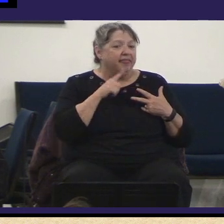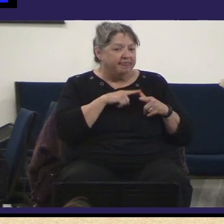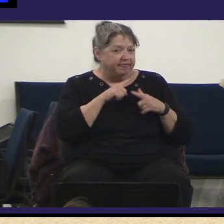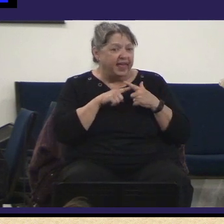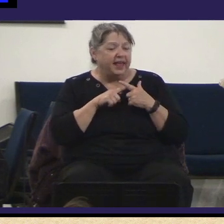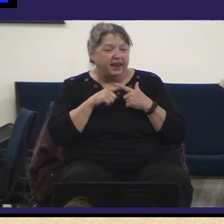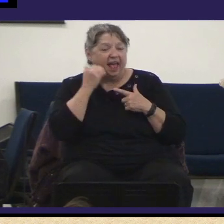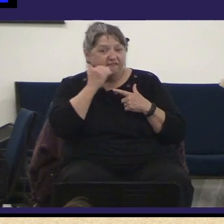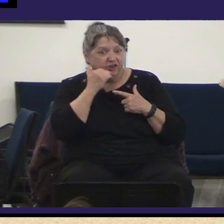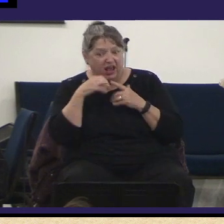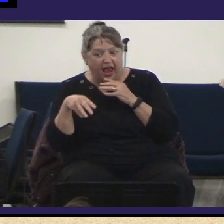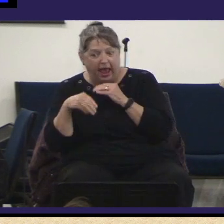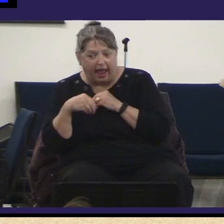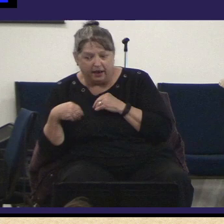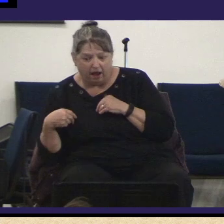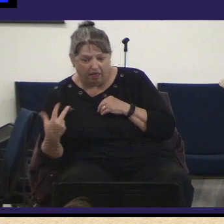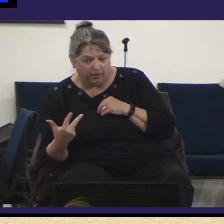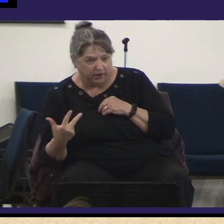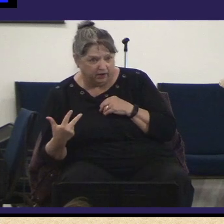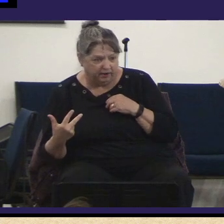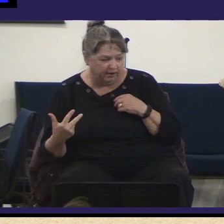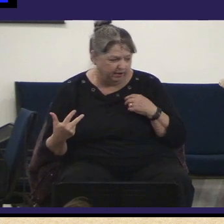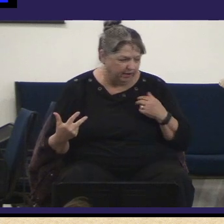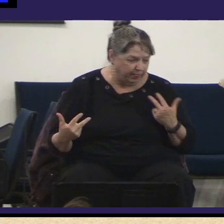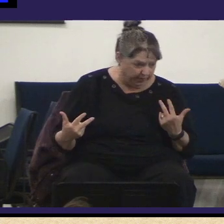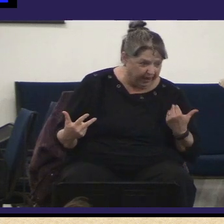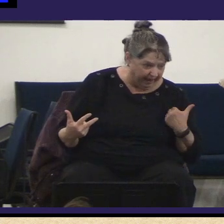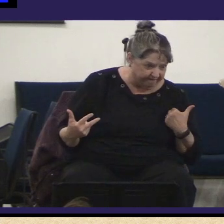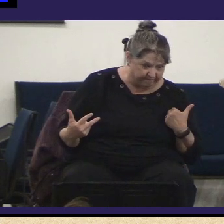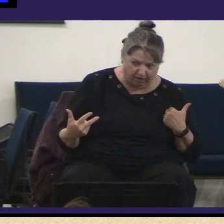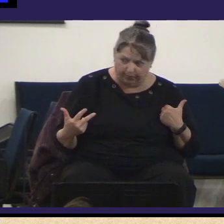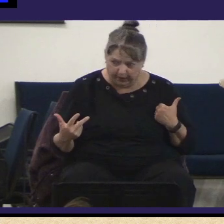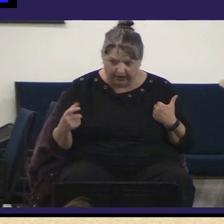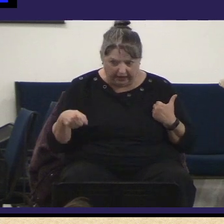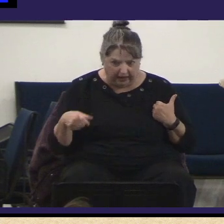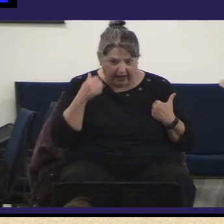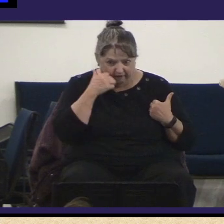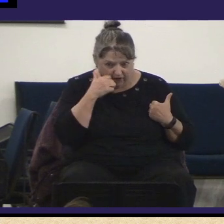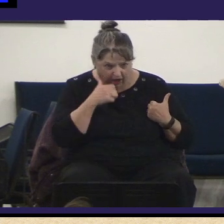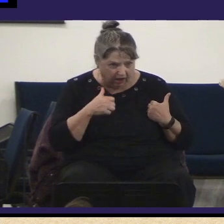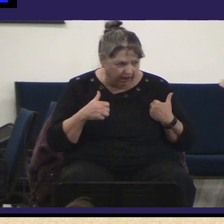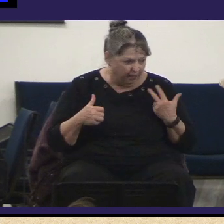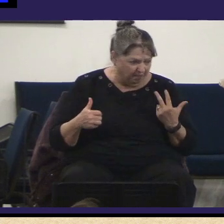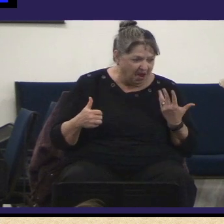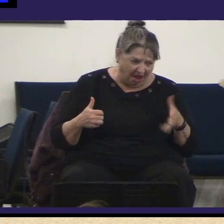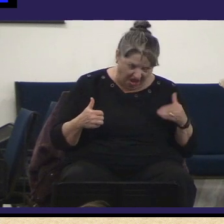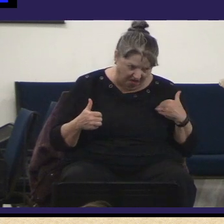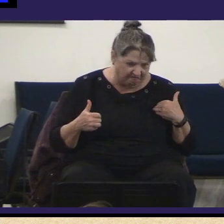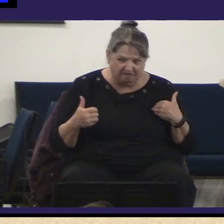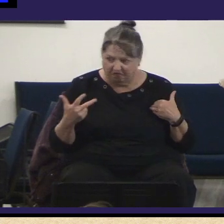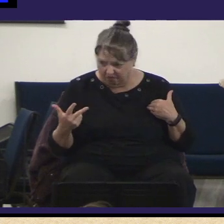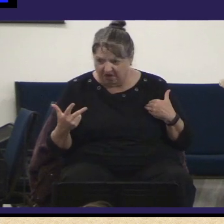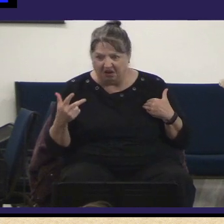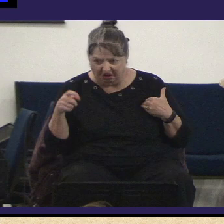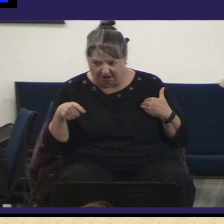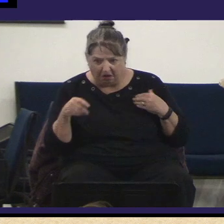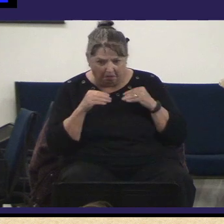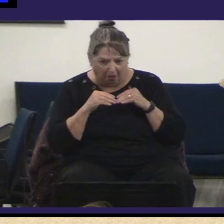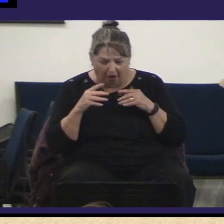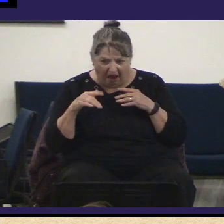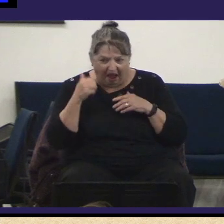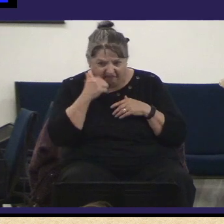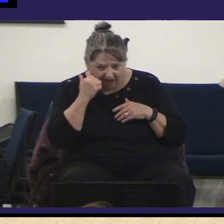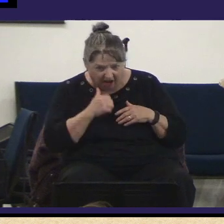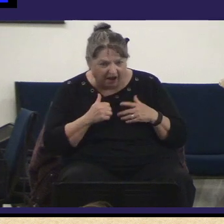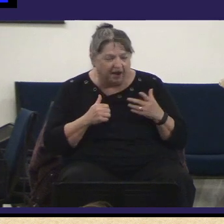put on the full armor of these three pieces every single day because I believe I need to, or if you say, I believe that